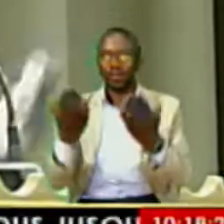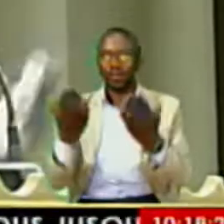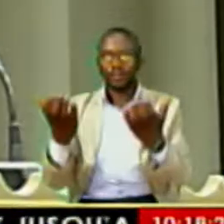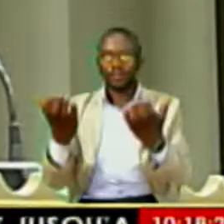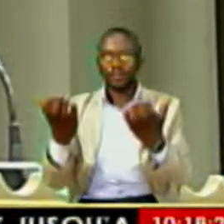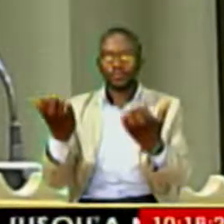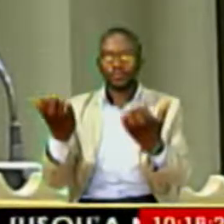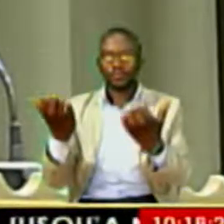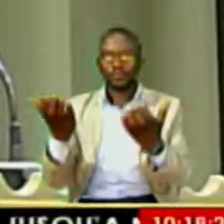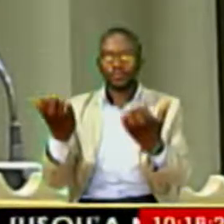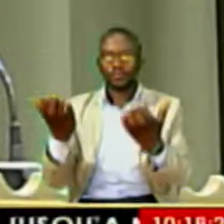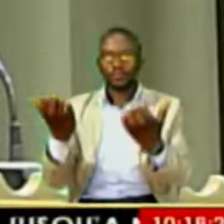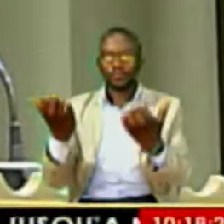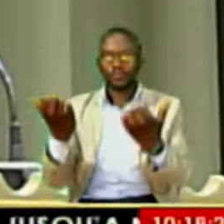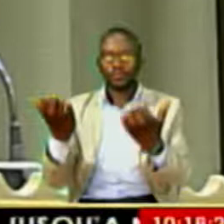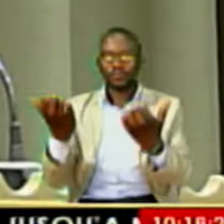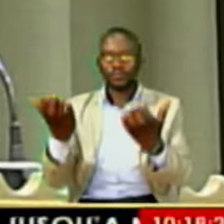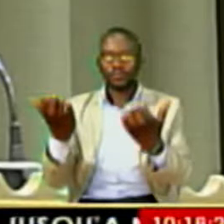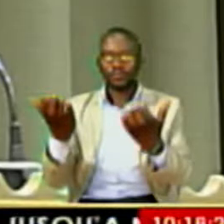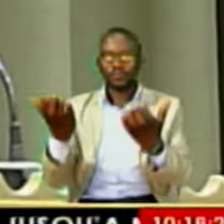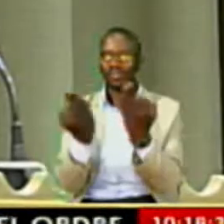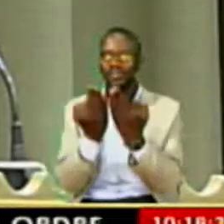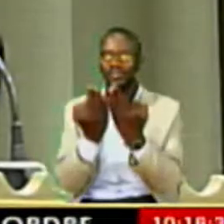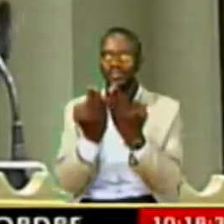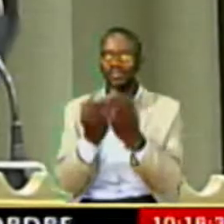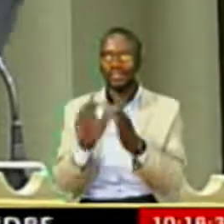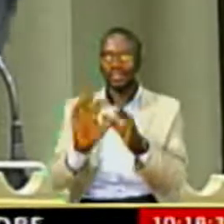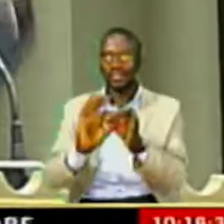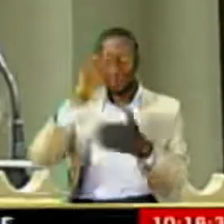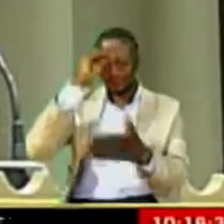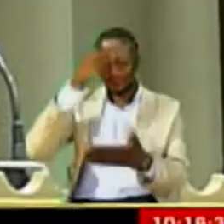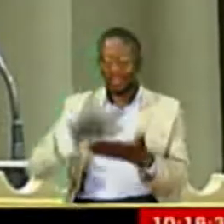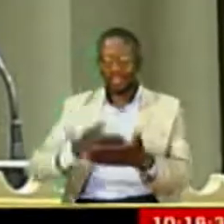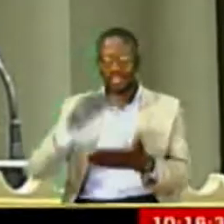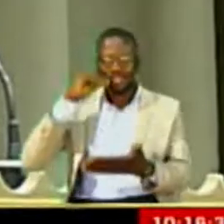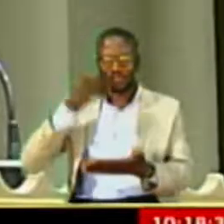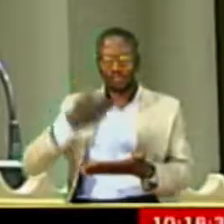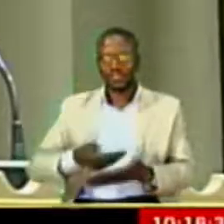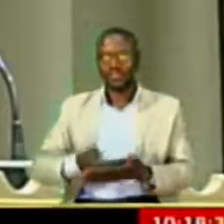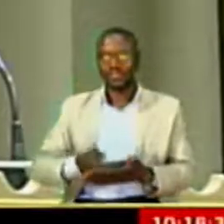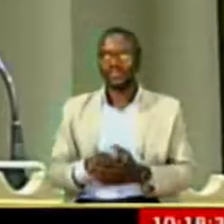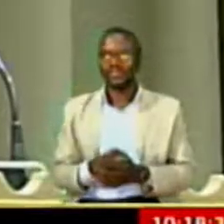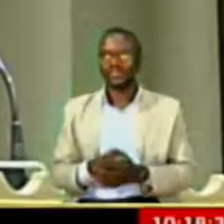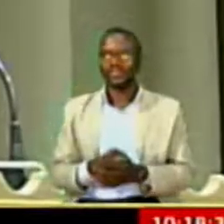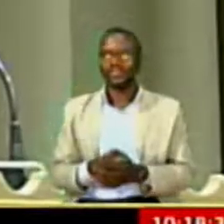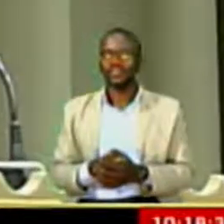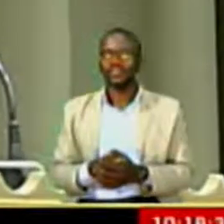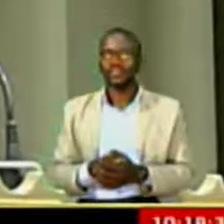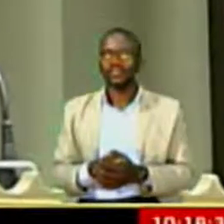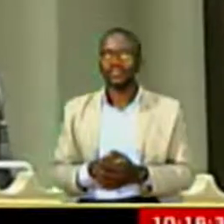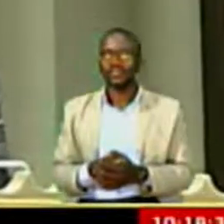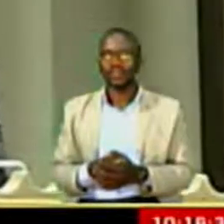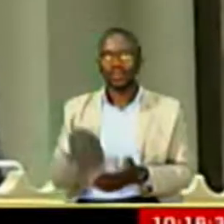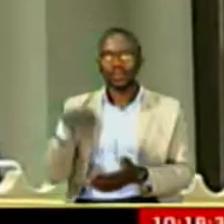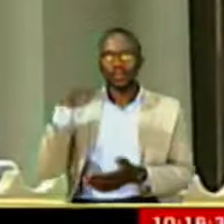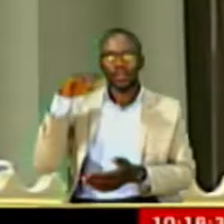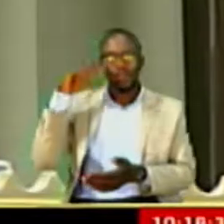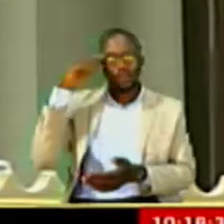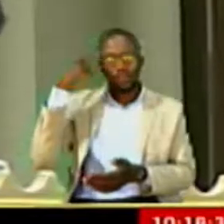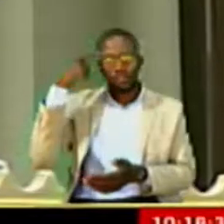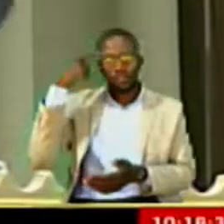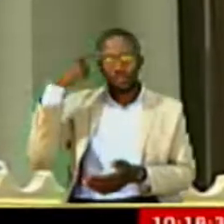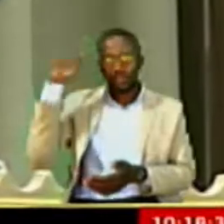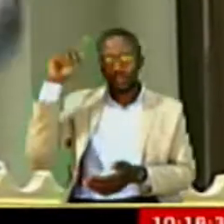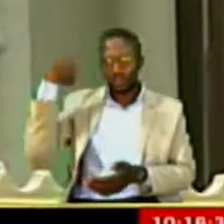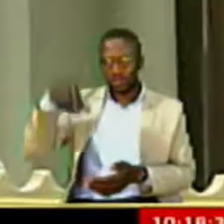famille. Wanting to have a family. Des fils et des filles. Sons and daughters. Pour qu'il puisse avoir une grande famille de